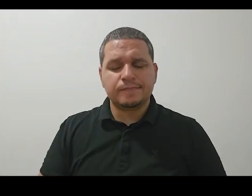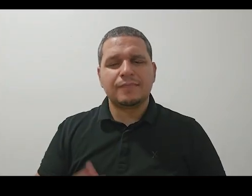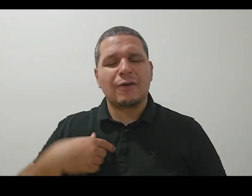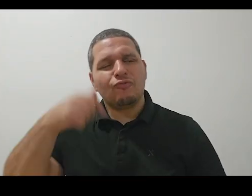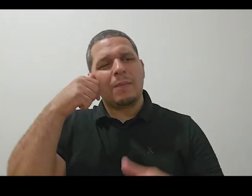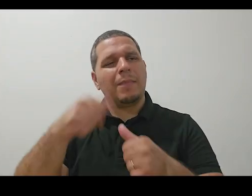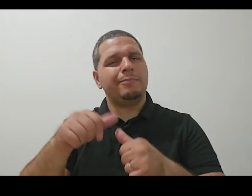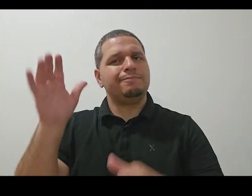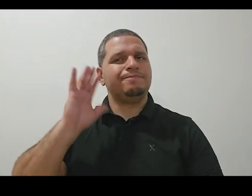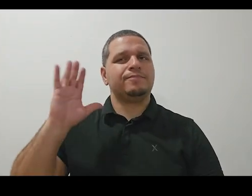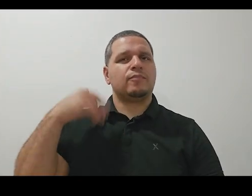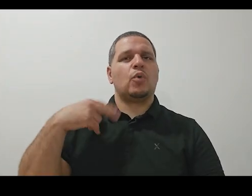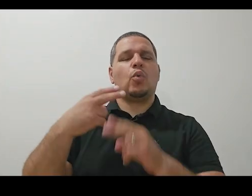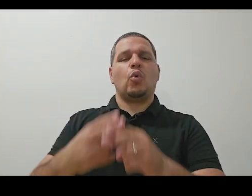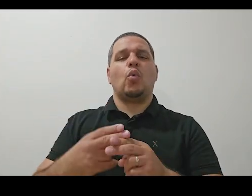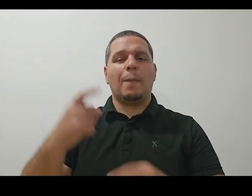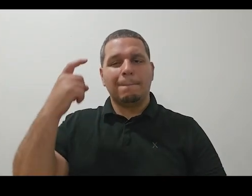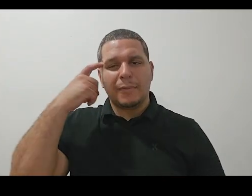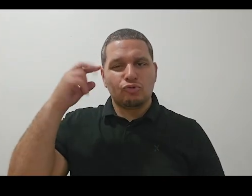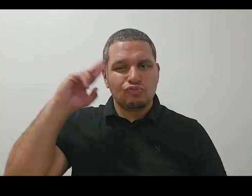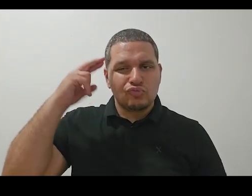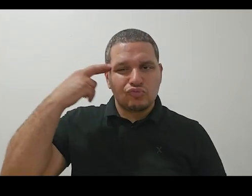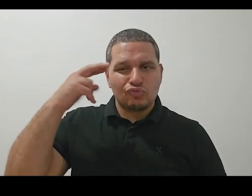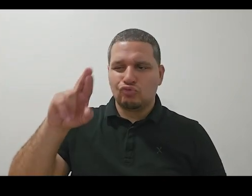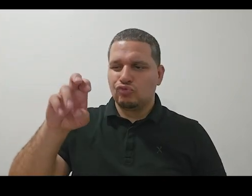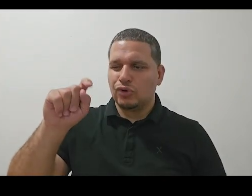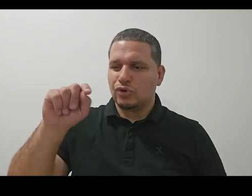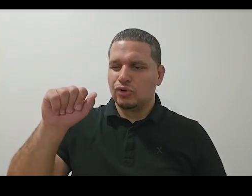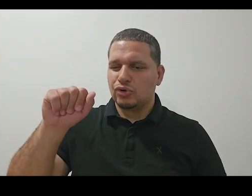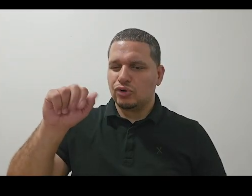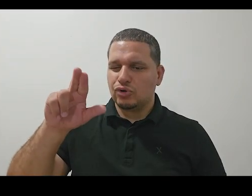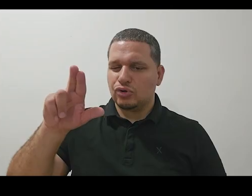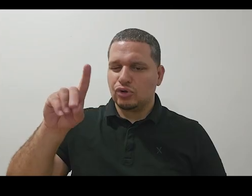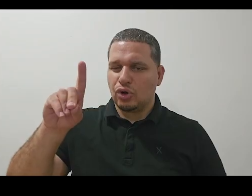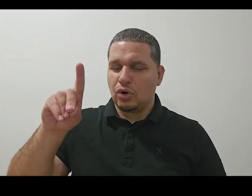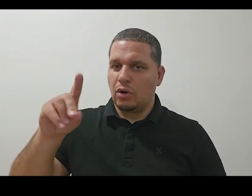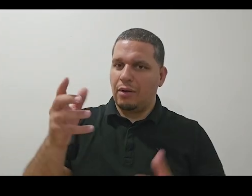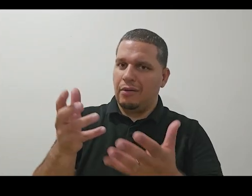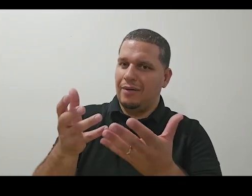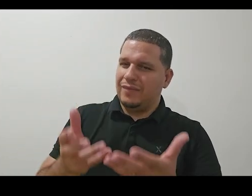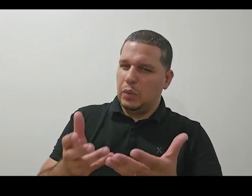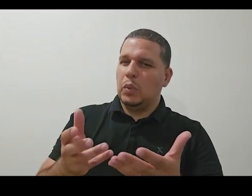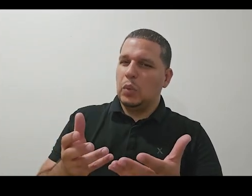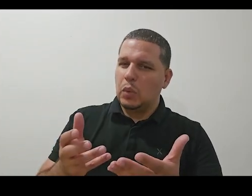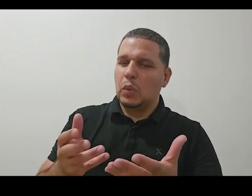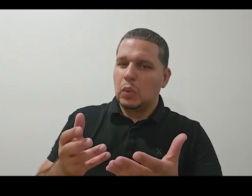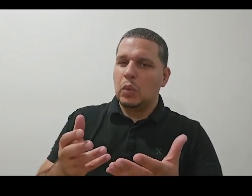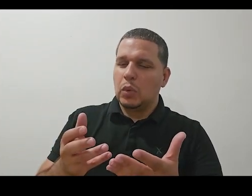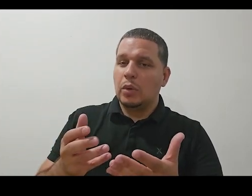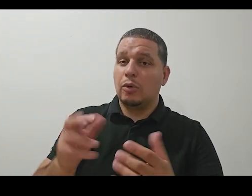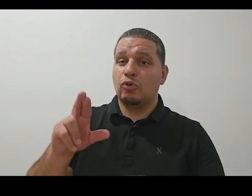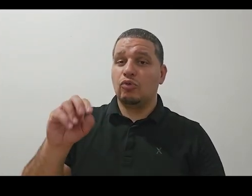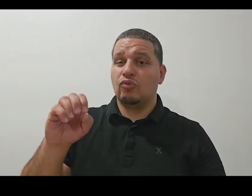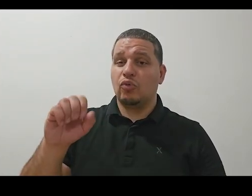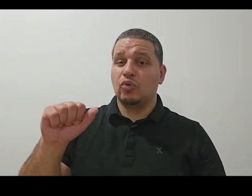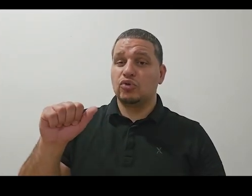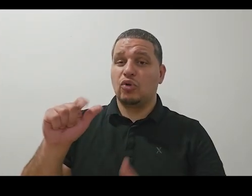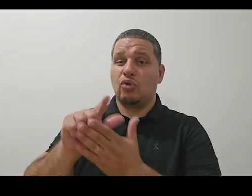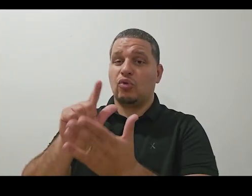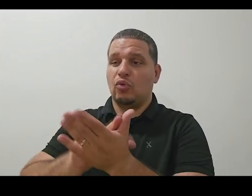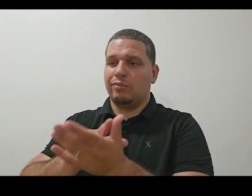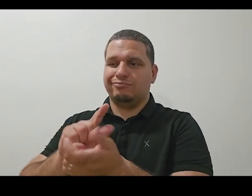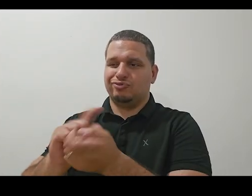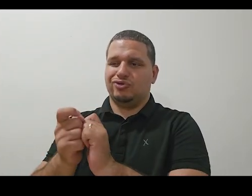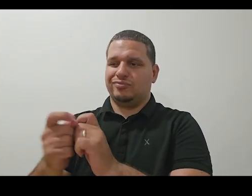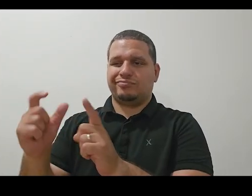terminology? So I remember back in the days we used mental retardation. Mm. Well, that was heavy. But because of Rose's